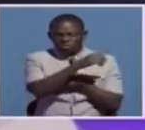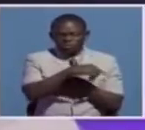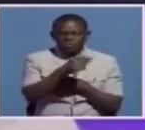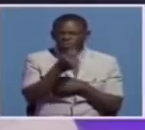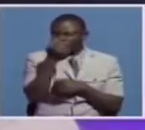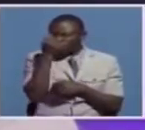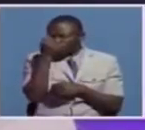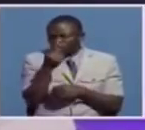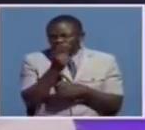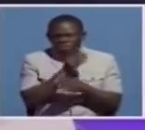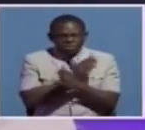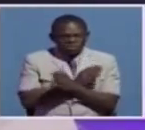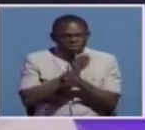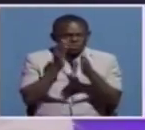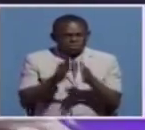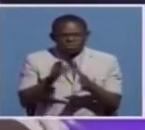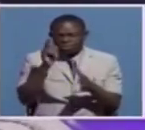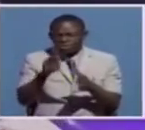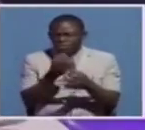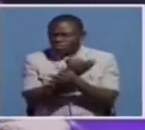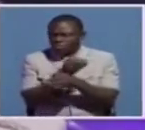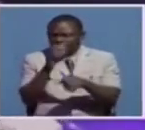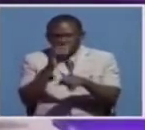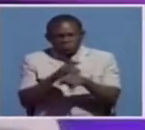they were more aligned to the